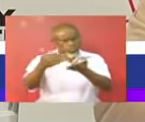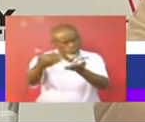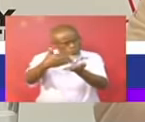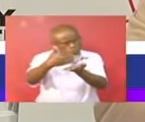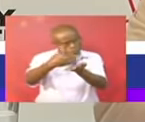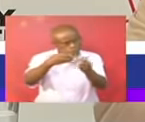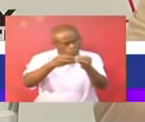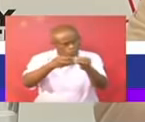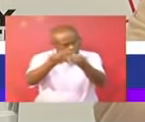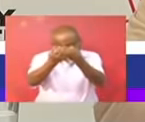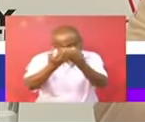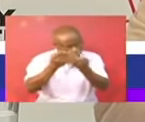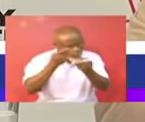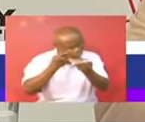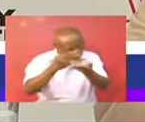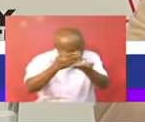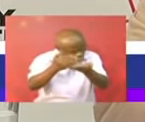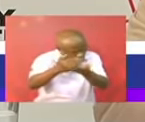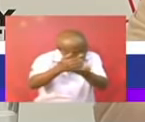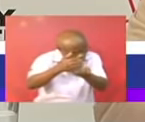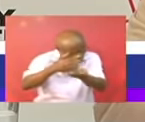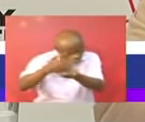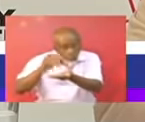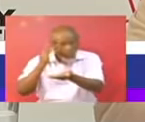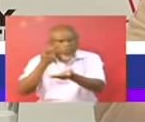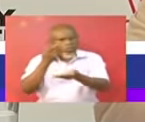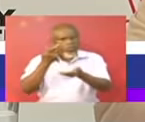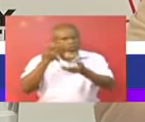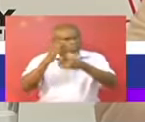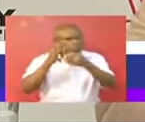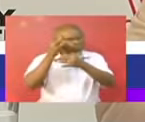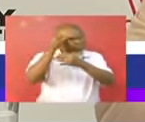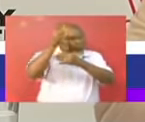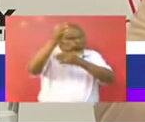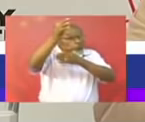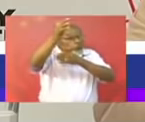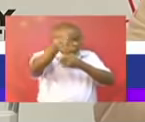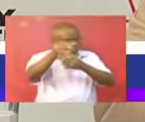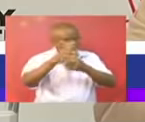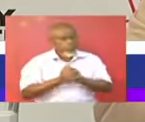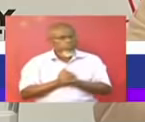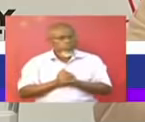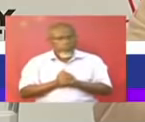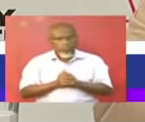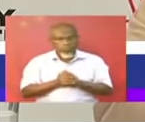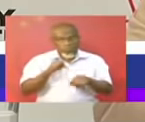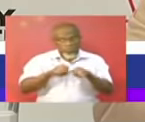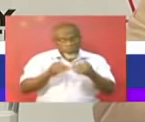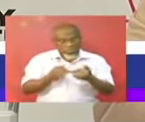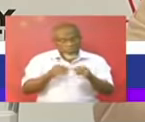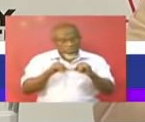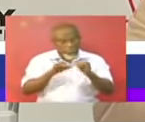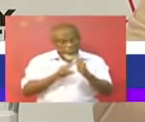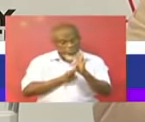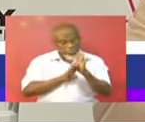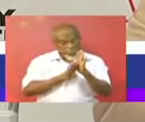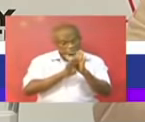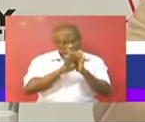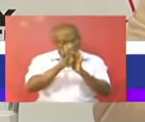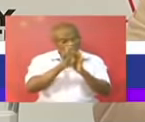you'll have a better idea of what happens in the long term. This is still a developing field of knowledge. We're still